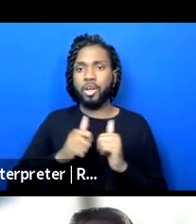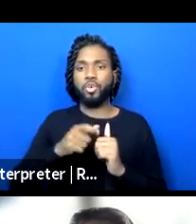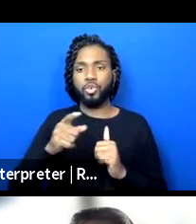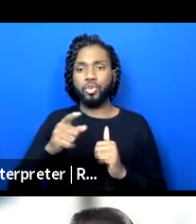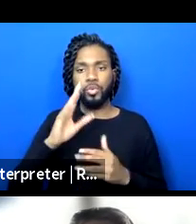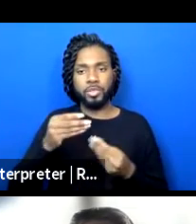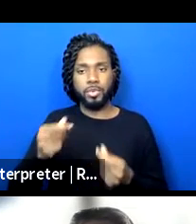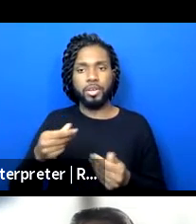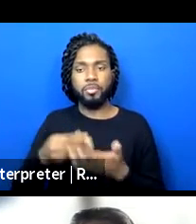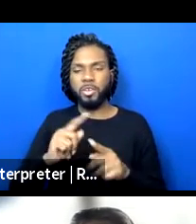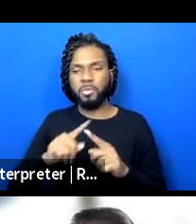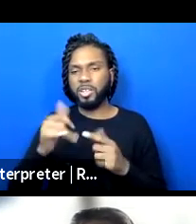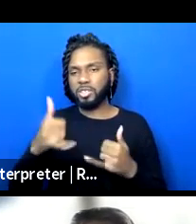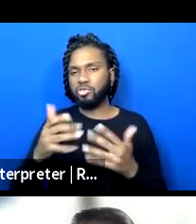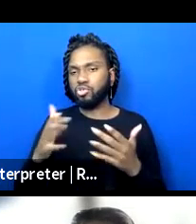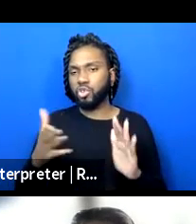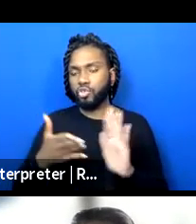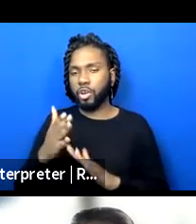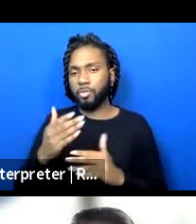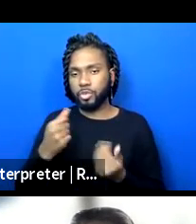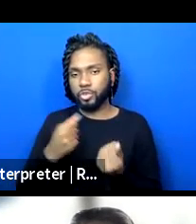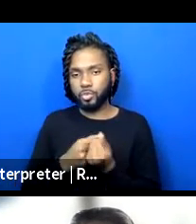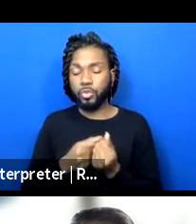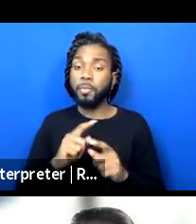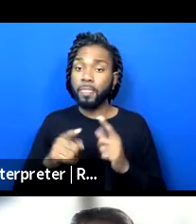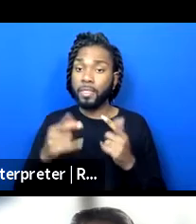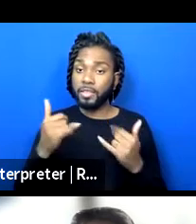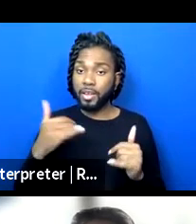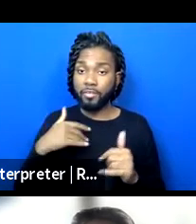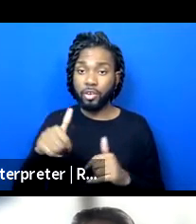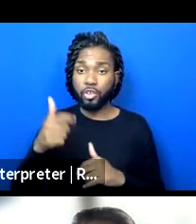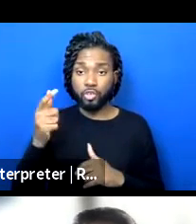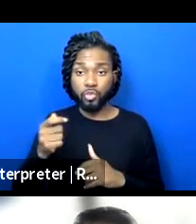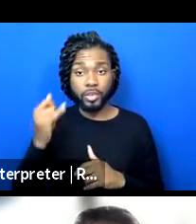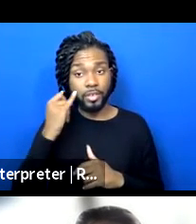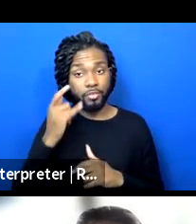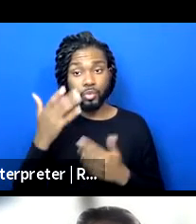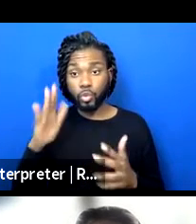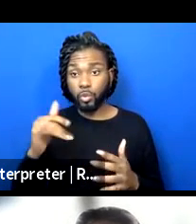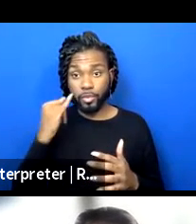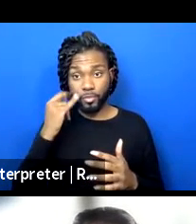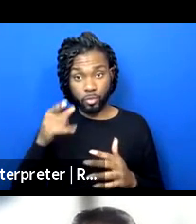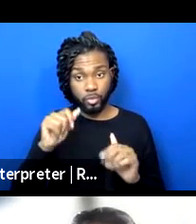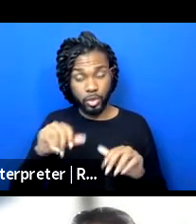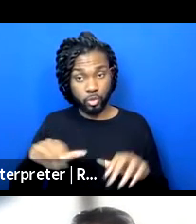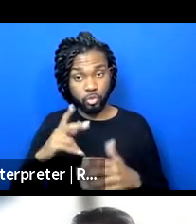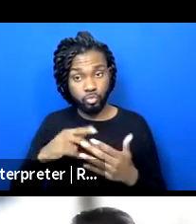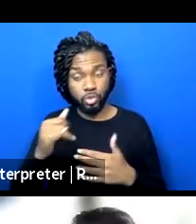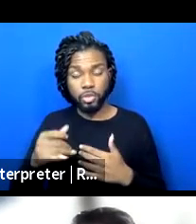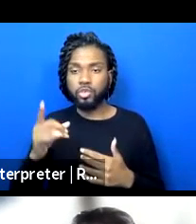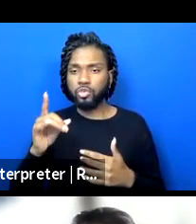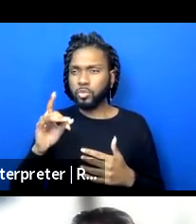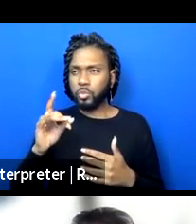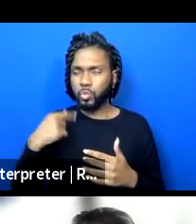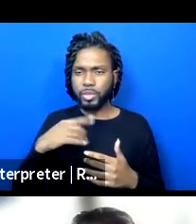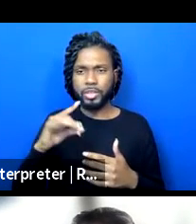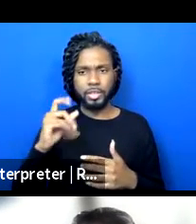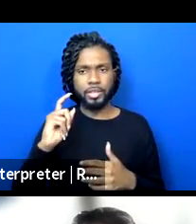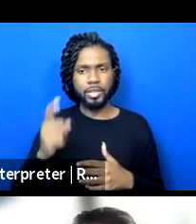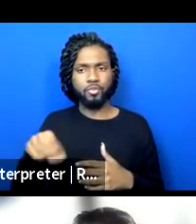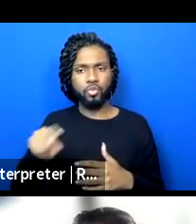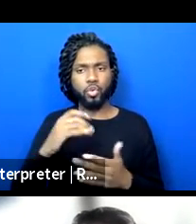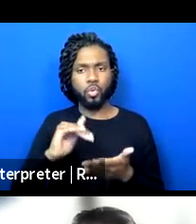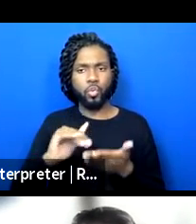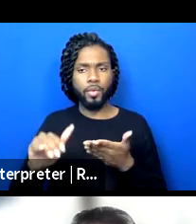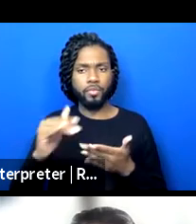support. But also, if you've got grants out now that you don't know if you're going to be able to do those projects, we were given a waiver for at least this year for